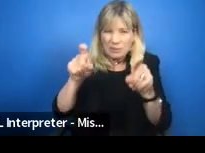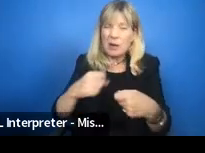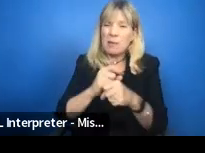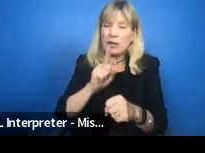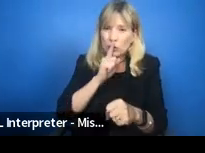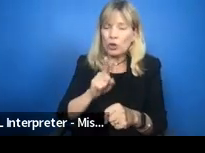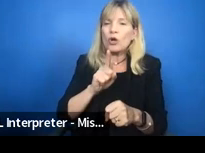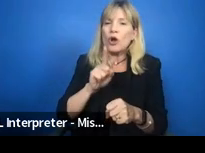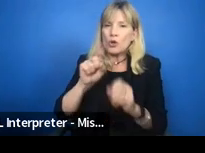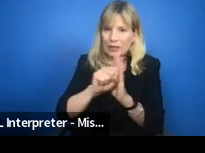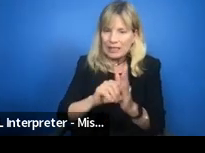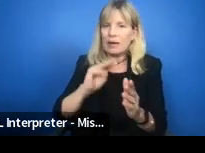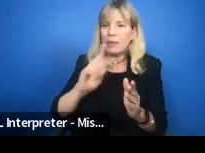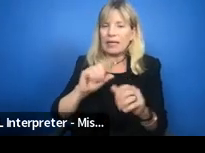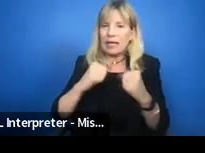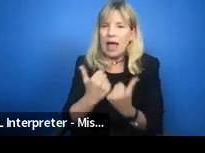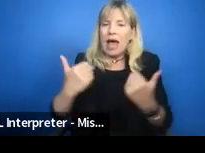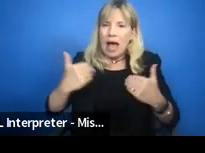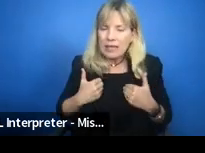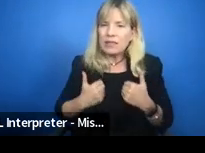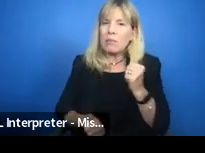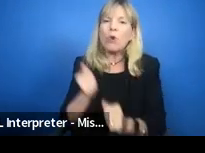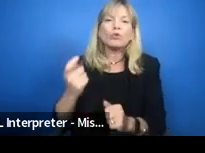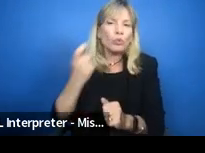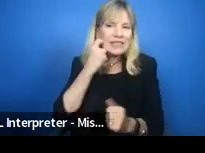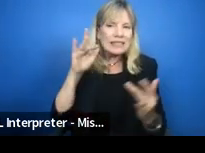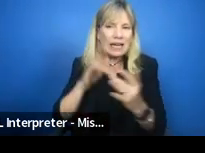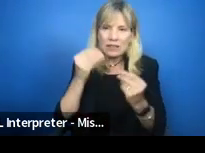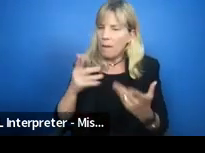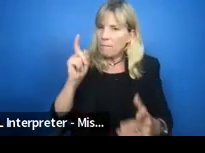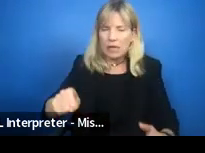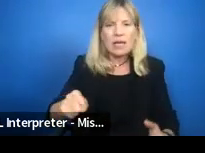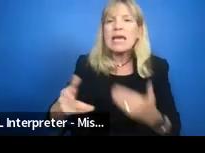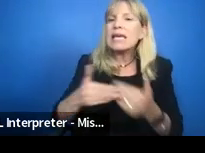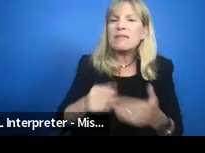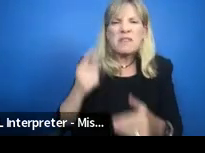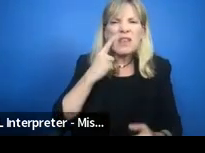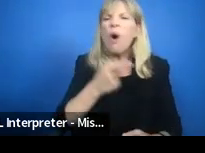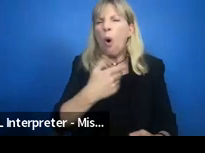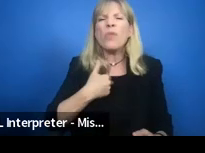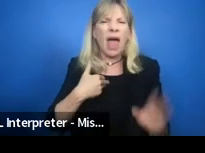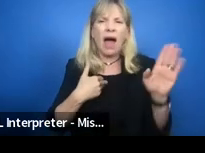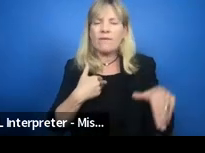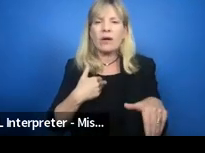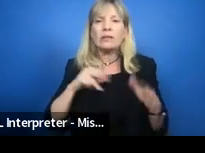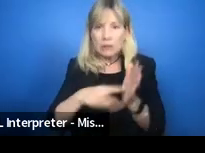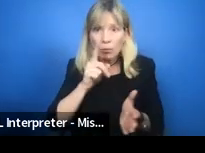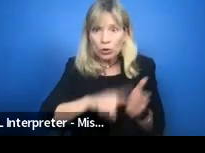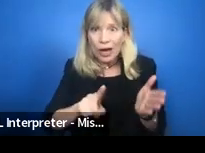their state Medicaid agency has their most up-to-date contact information. Even if they think they do, double